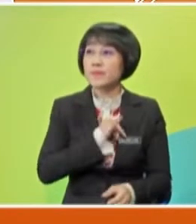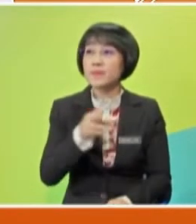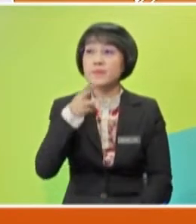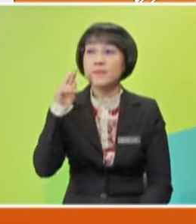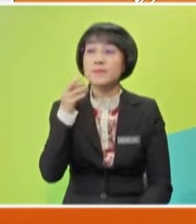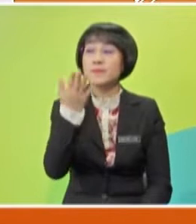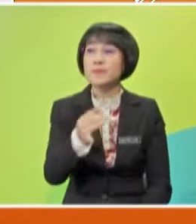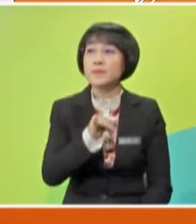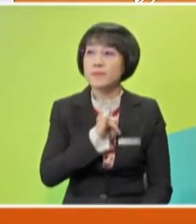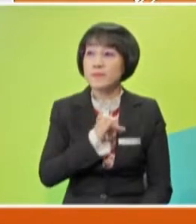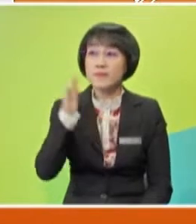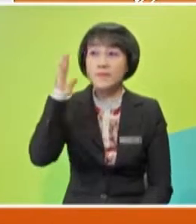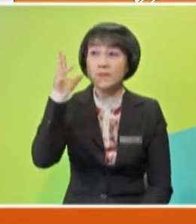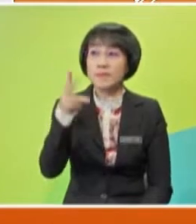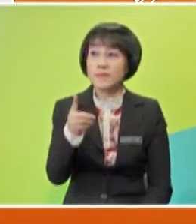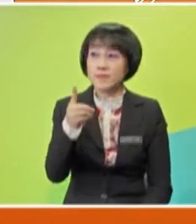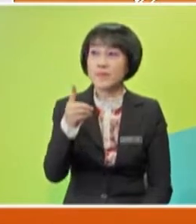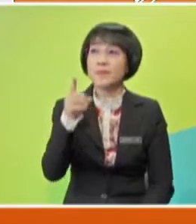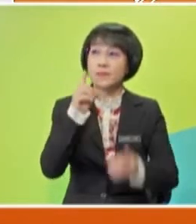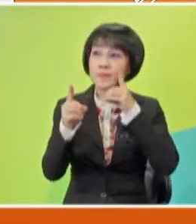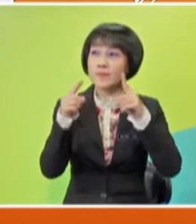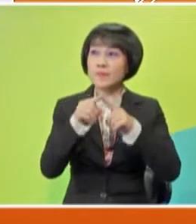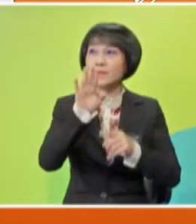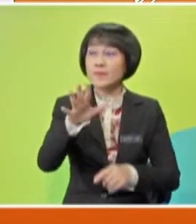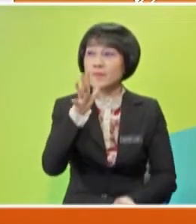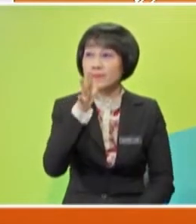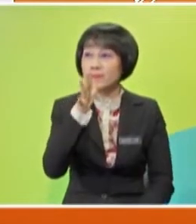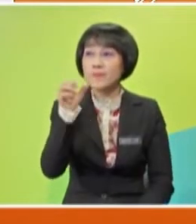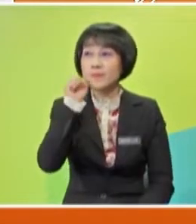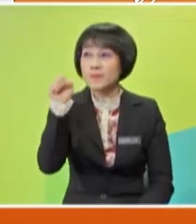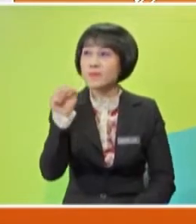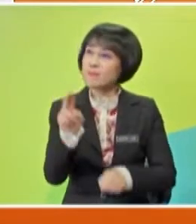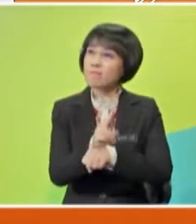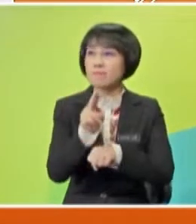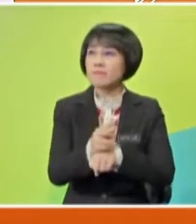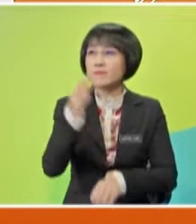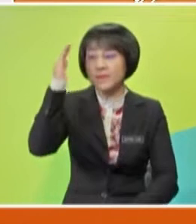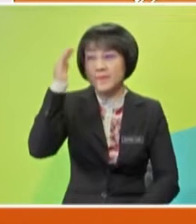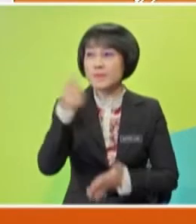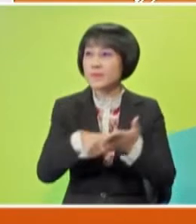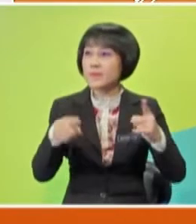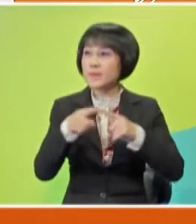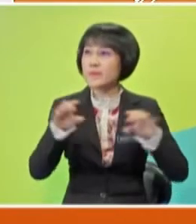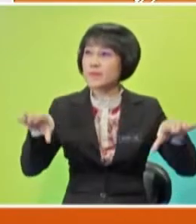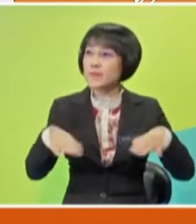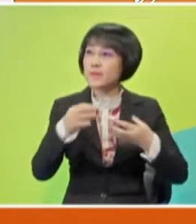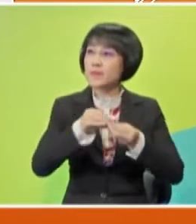talk to your mom. She usually knows what to do. 3, they must clear up the room before they leave.